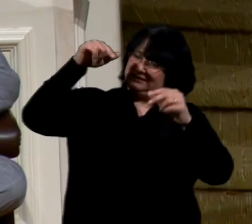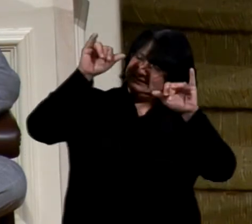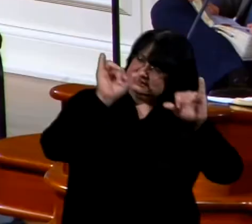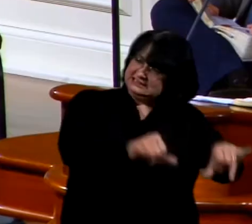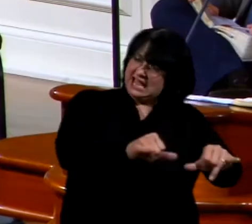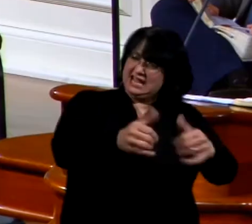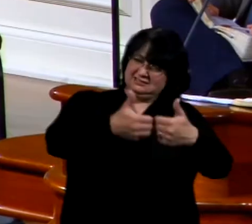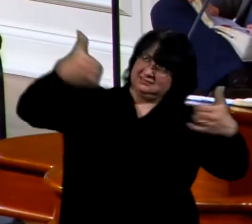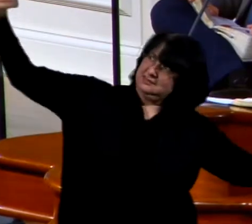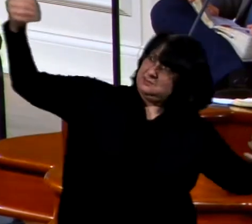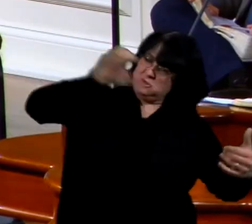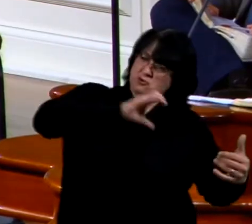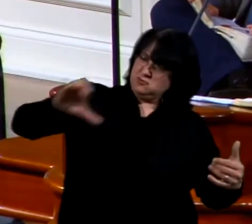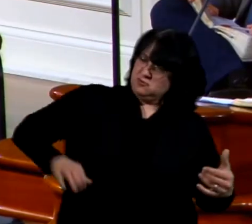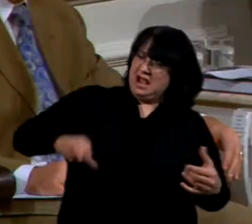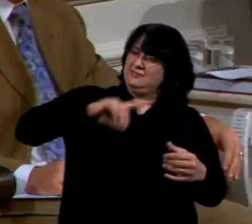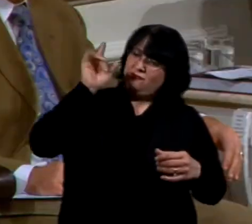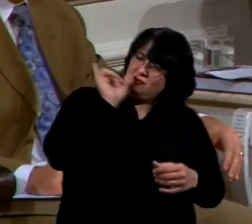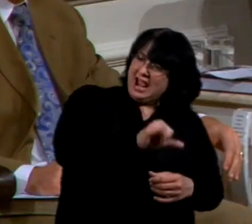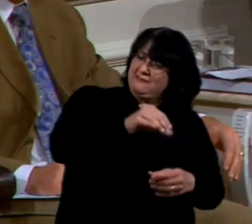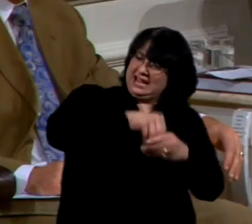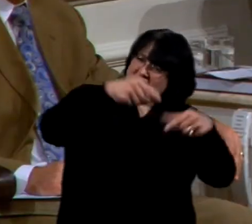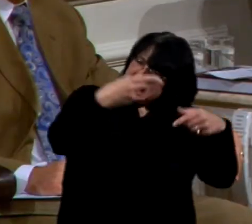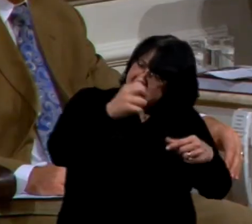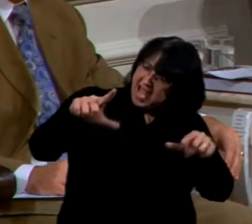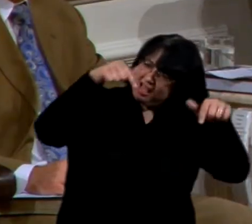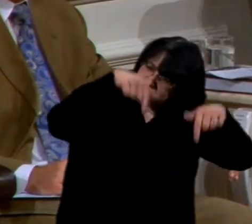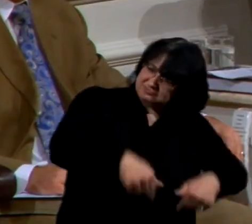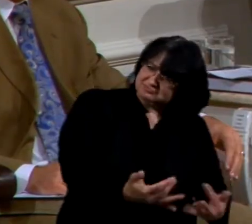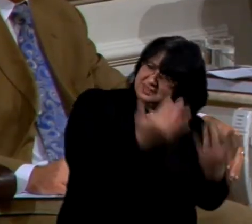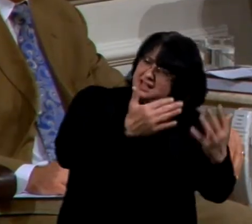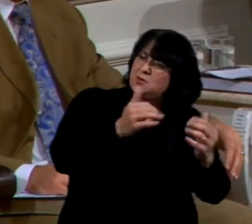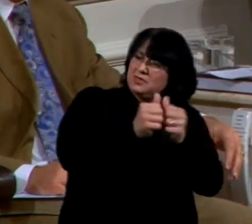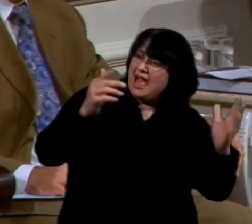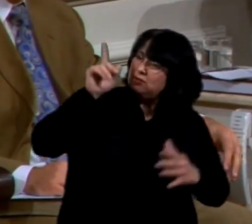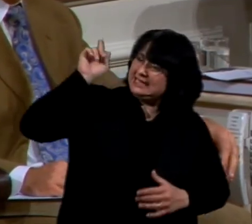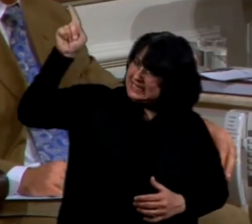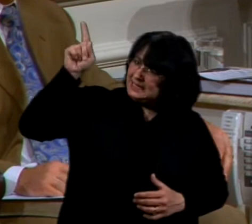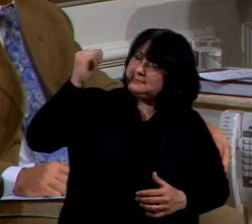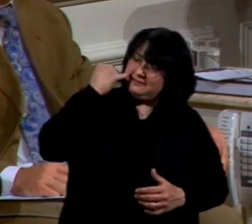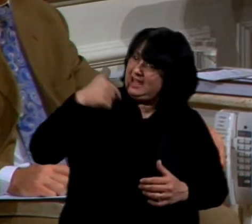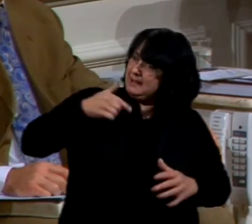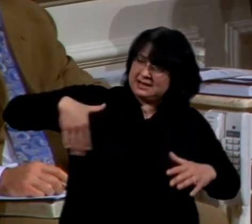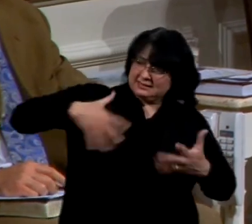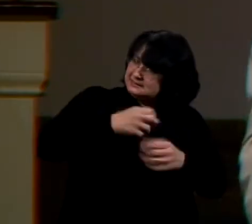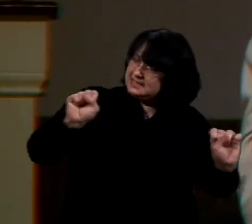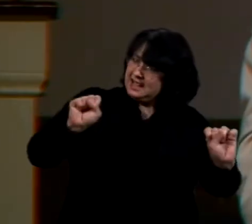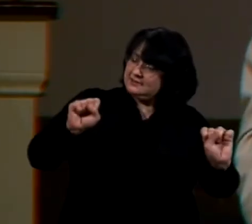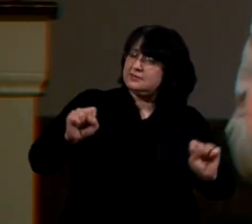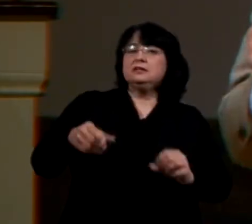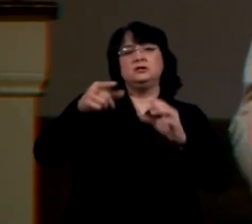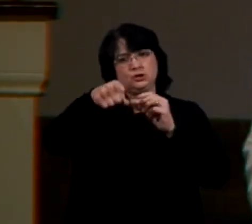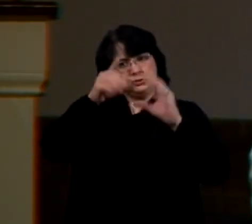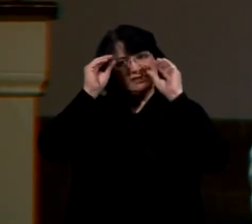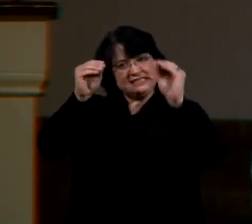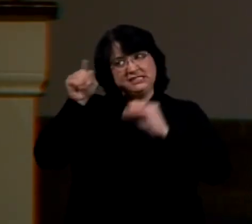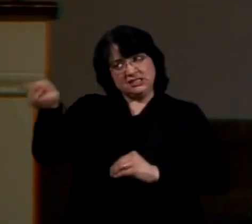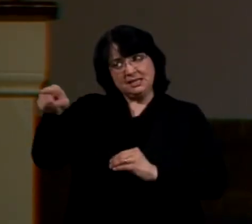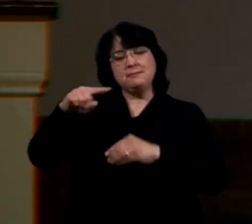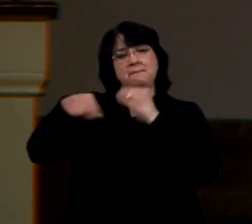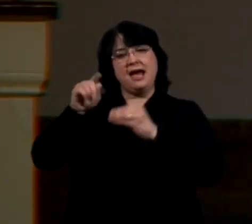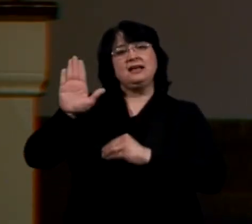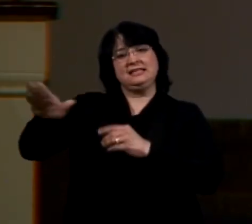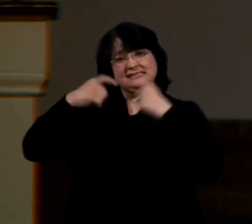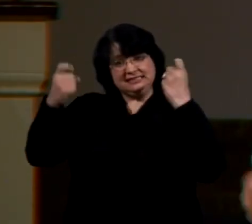Christless eternity in hell without him if I die lost. You're going to teach him that he's going to hell because of his